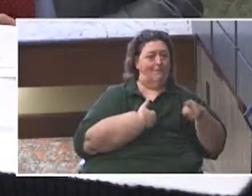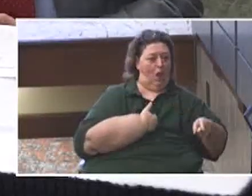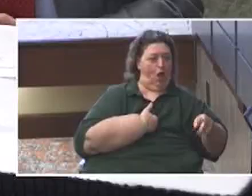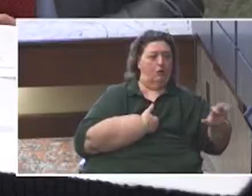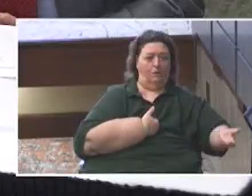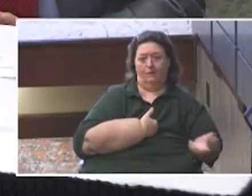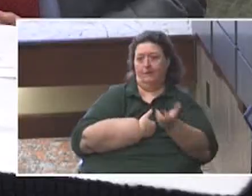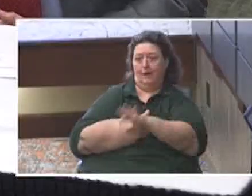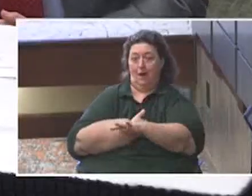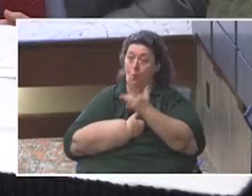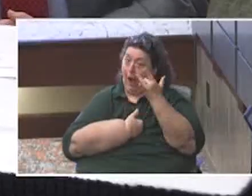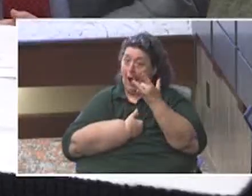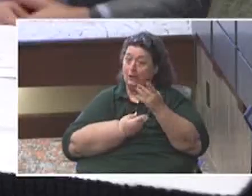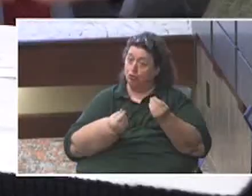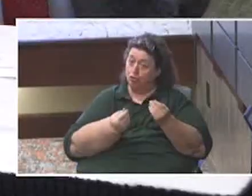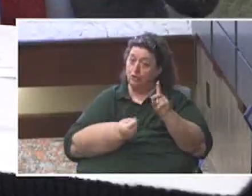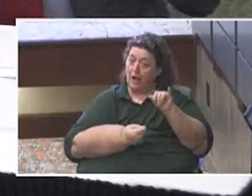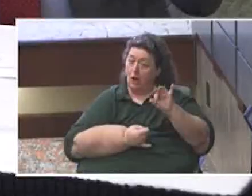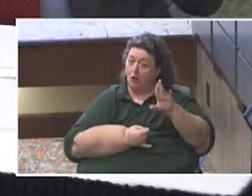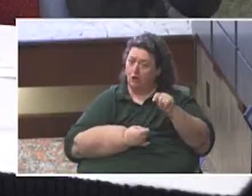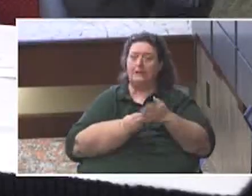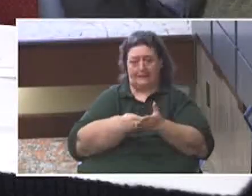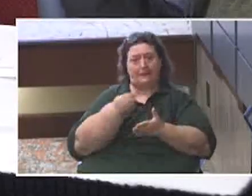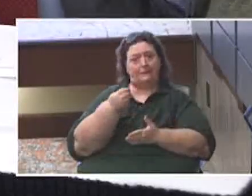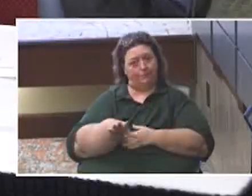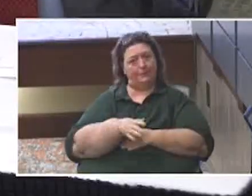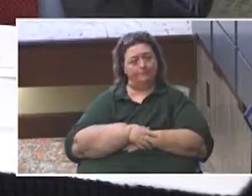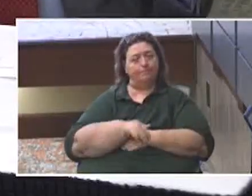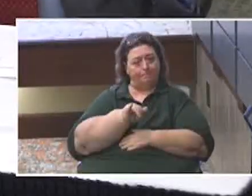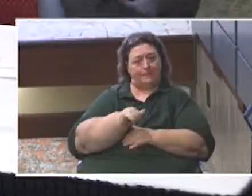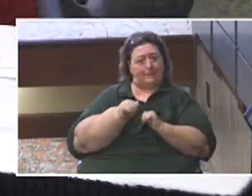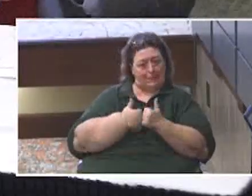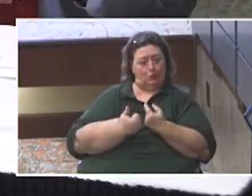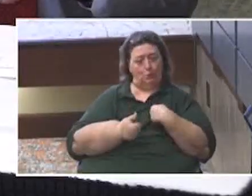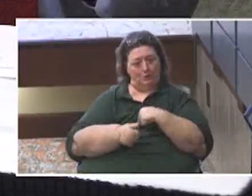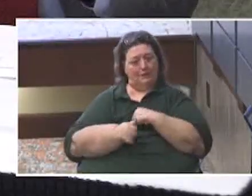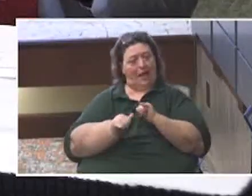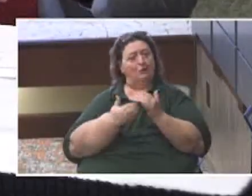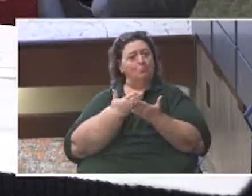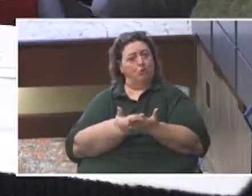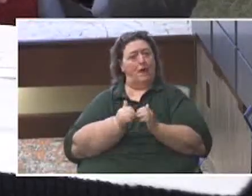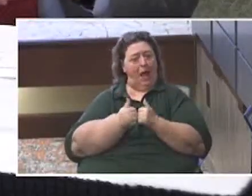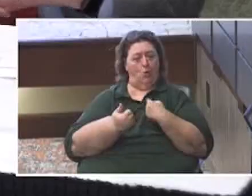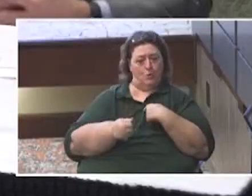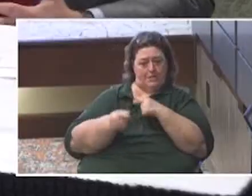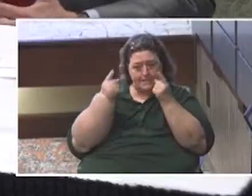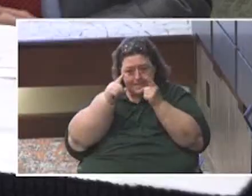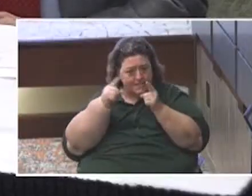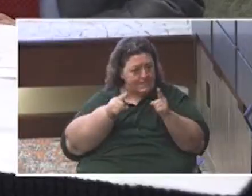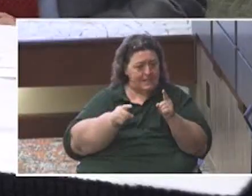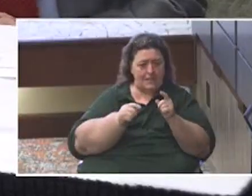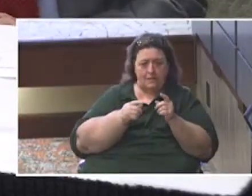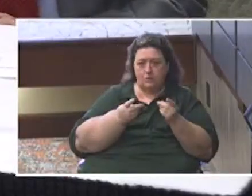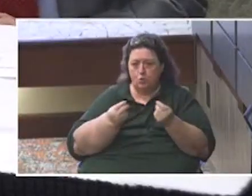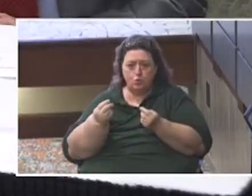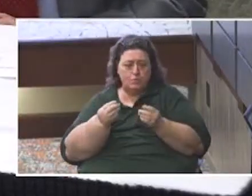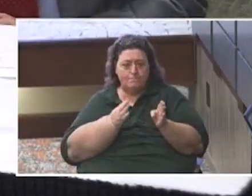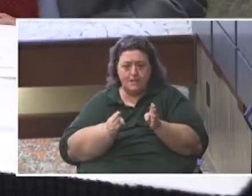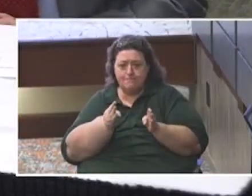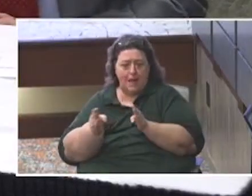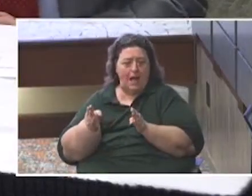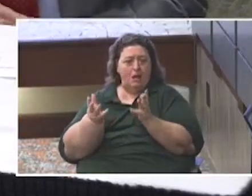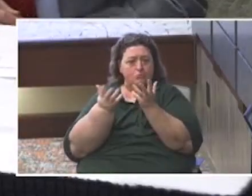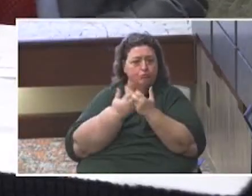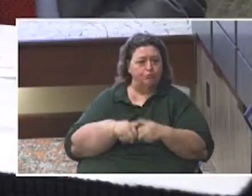expensive. So just a testament to the city, how we've strategized together, how we've used these two projects in concert to save money and